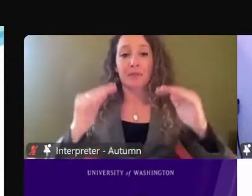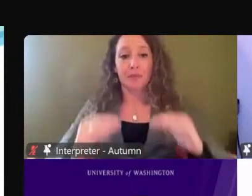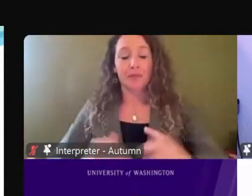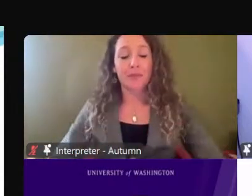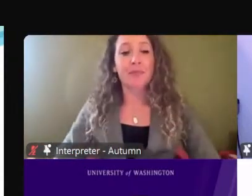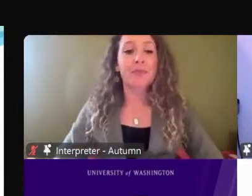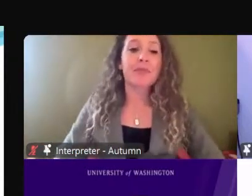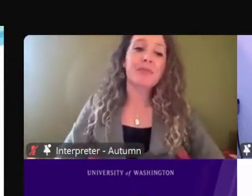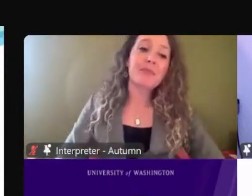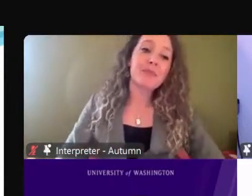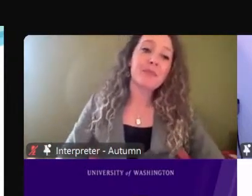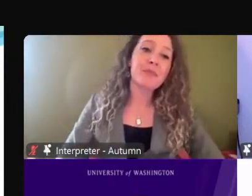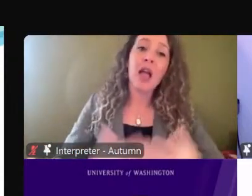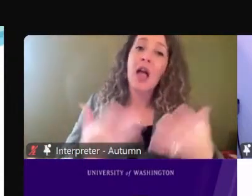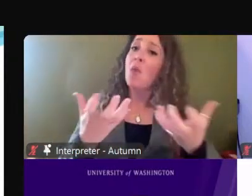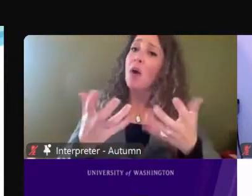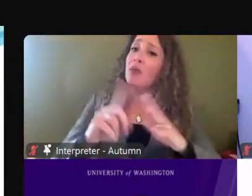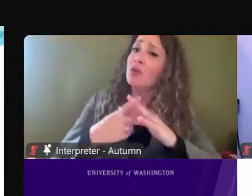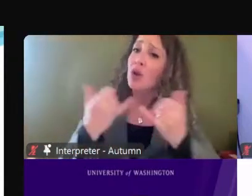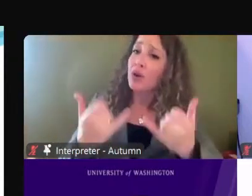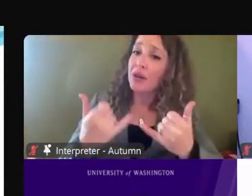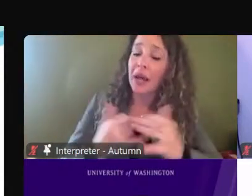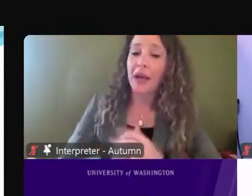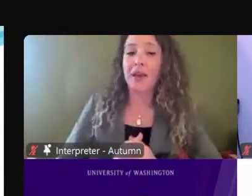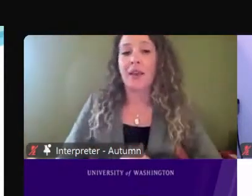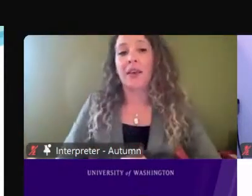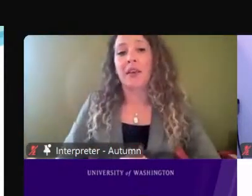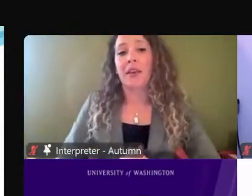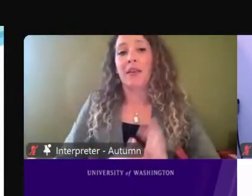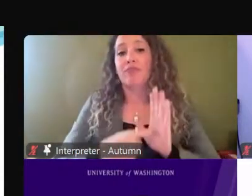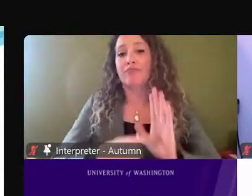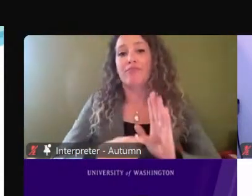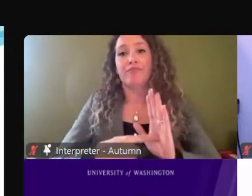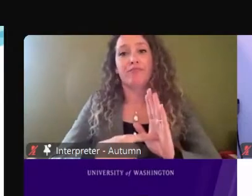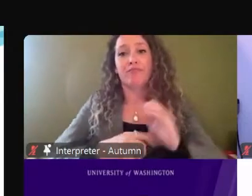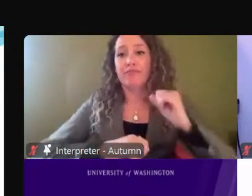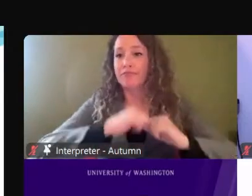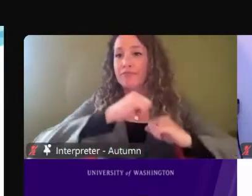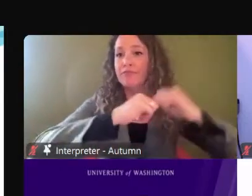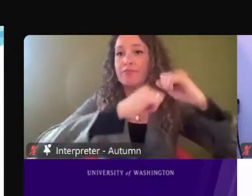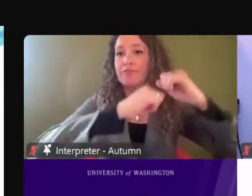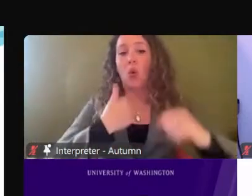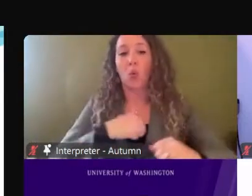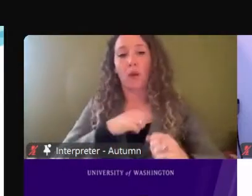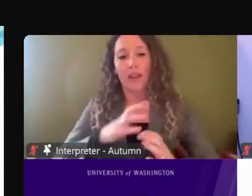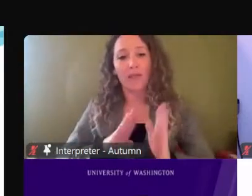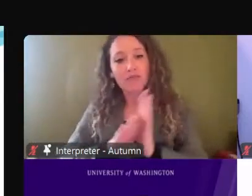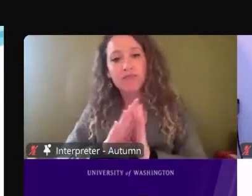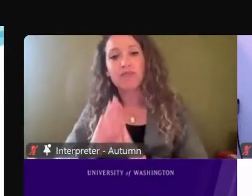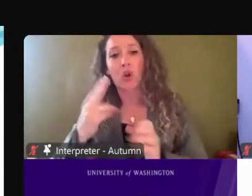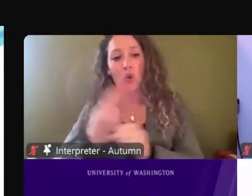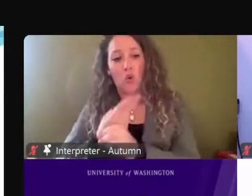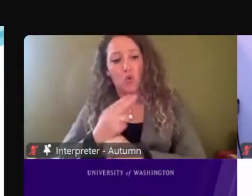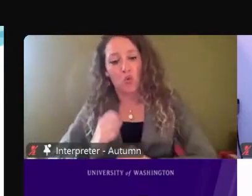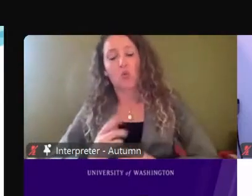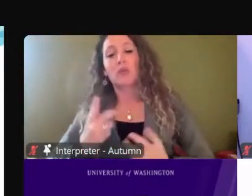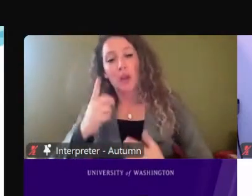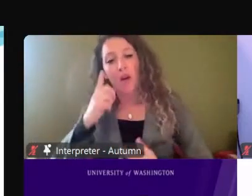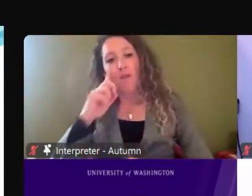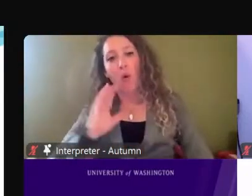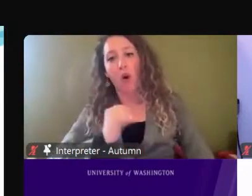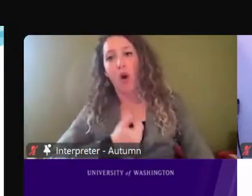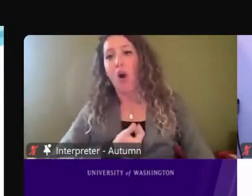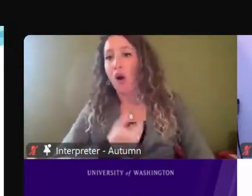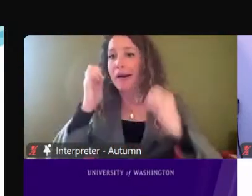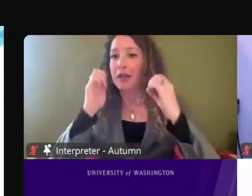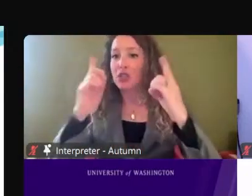So I wanted to start today by outlining the framework that we've created and used as a foundation in our